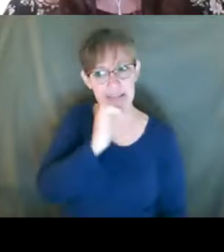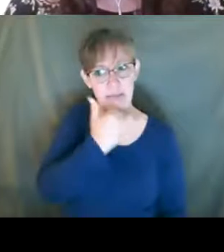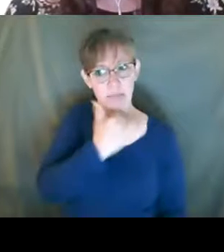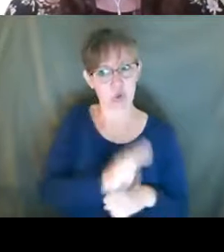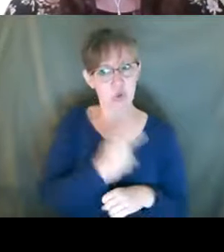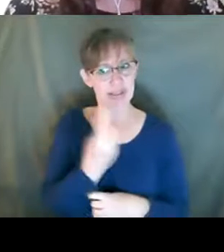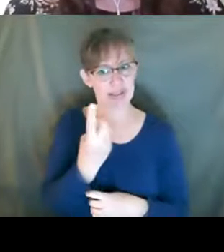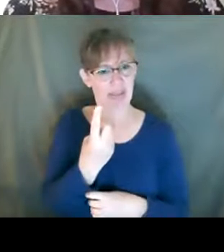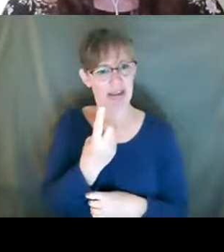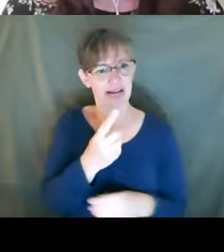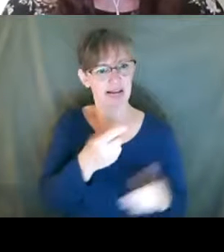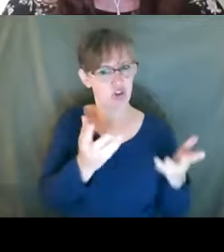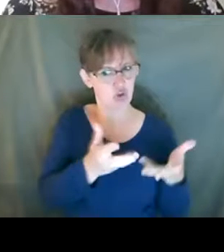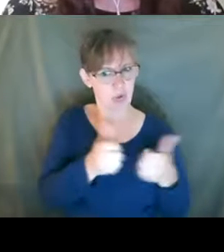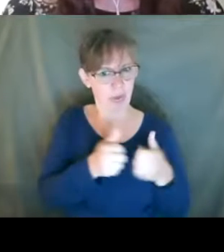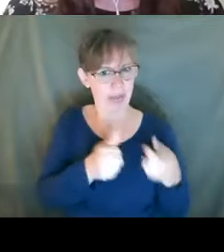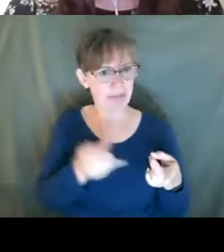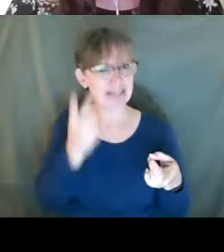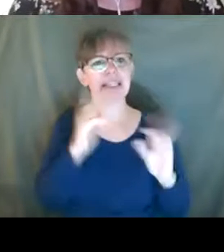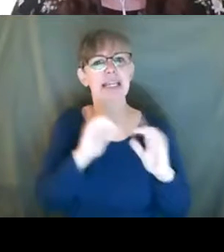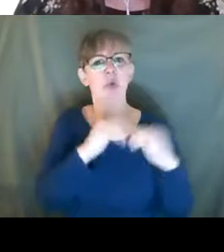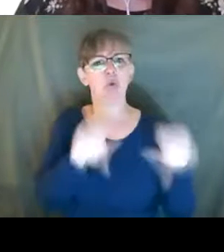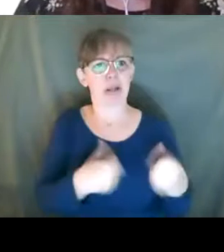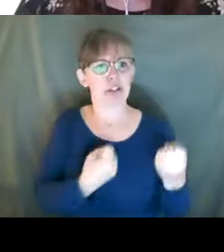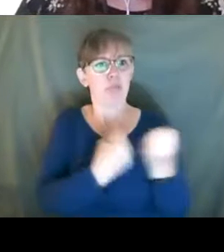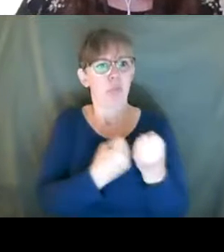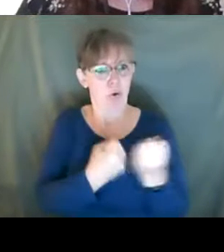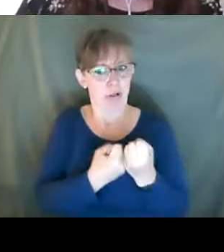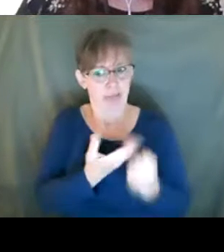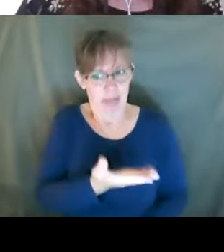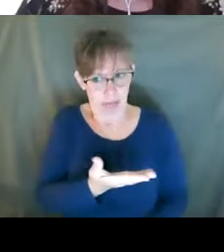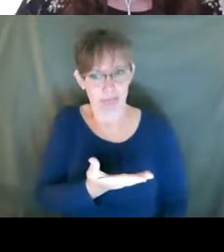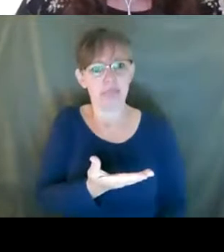you can support them in getting the help that they need.